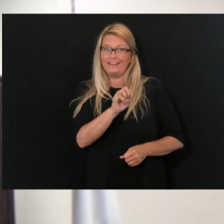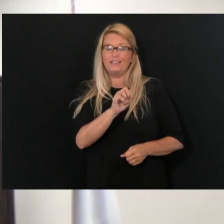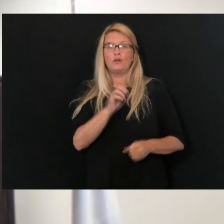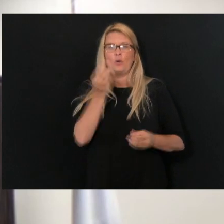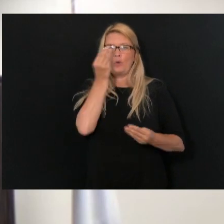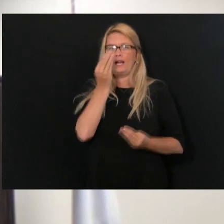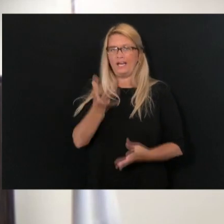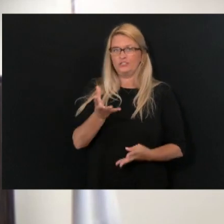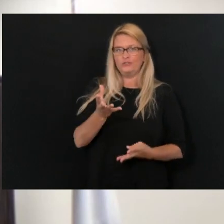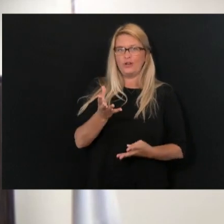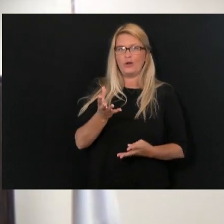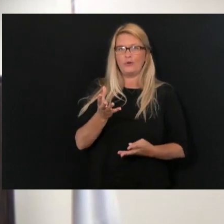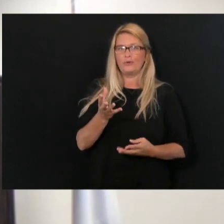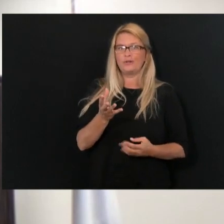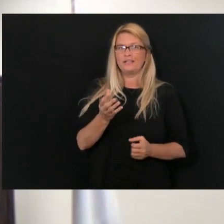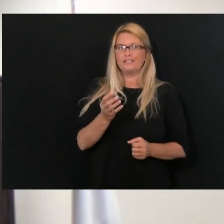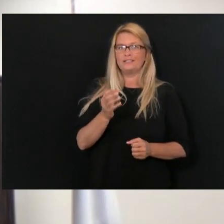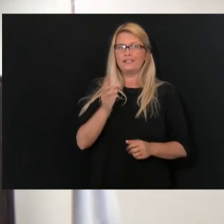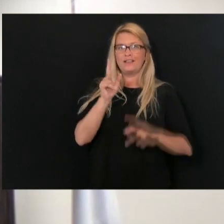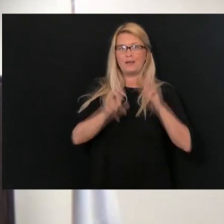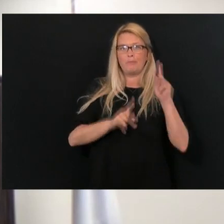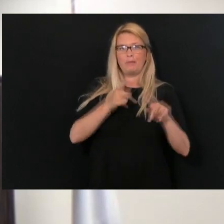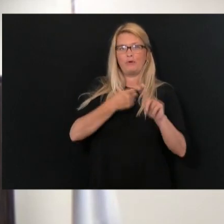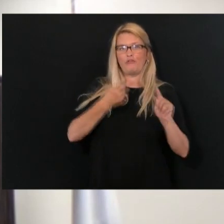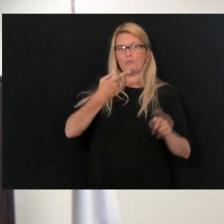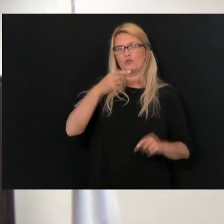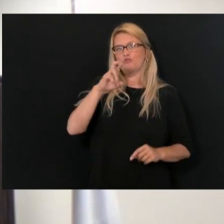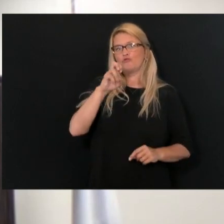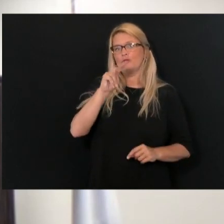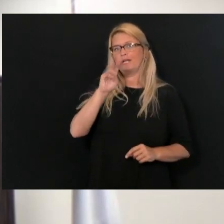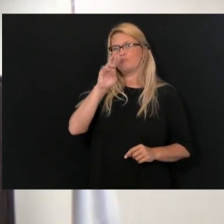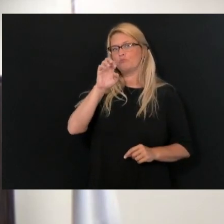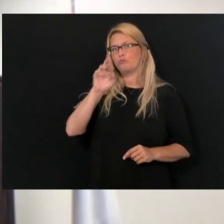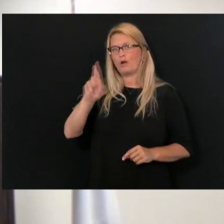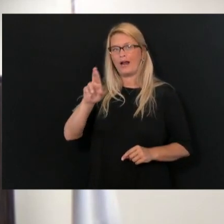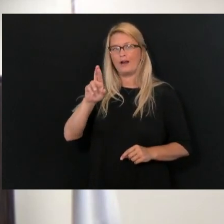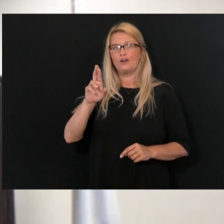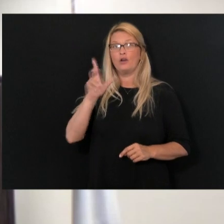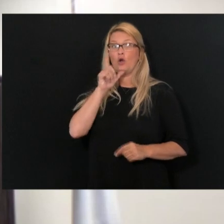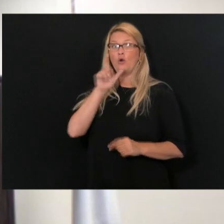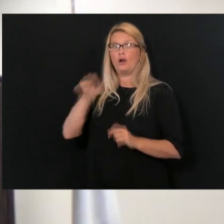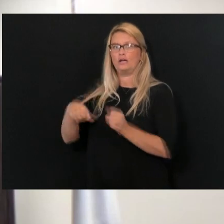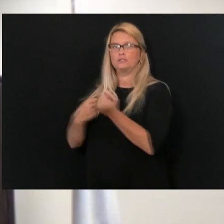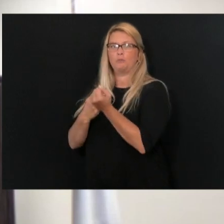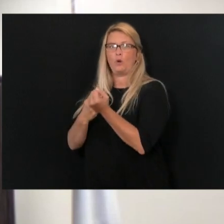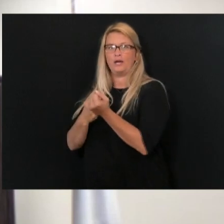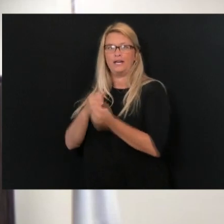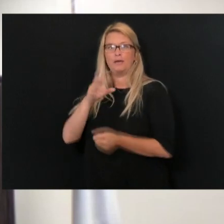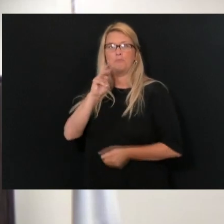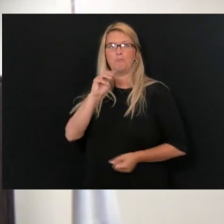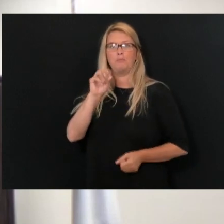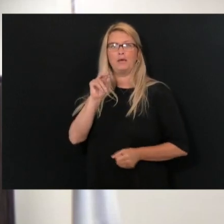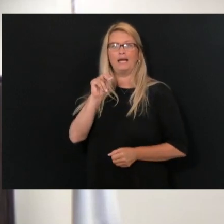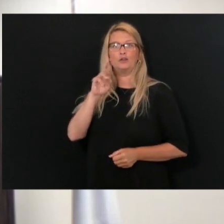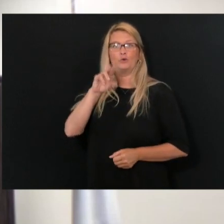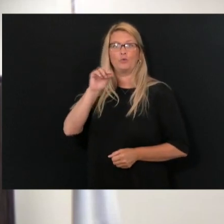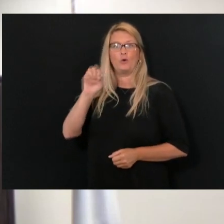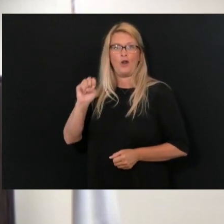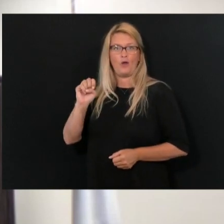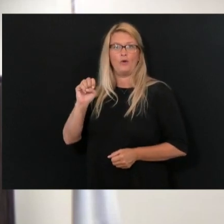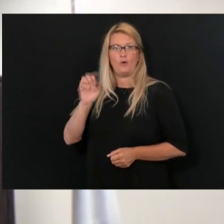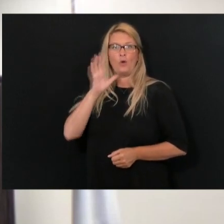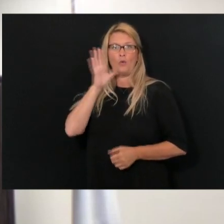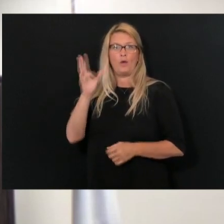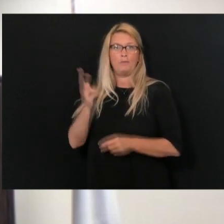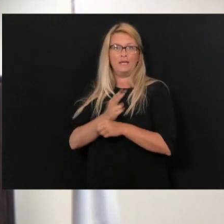know that the folks from Greenbrier County that are supporting Monroe County Nursing Home Initiative are going to be using